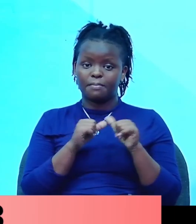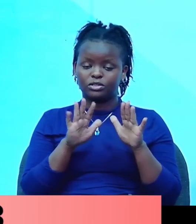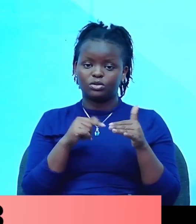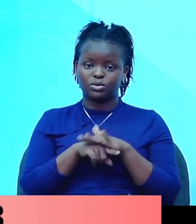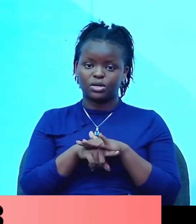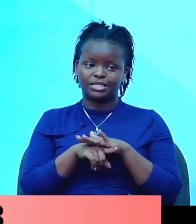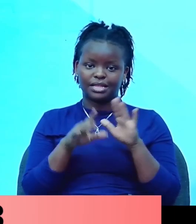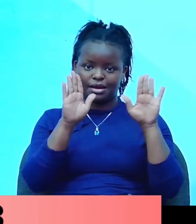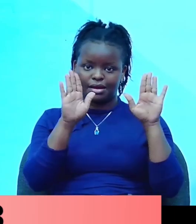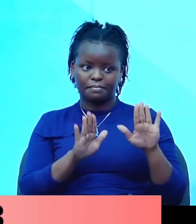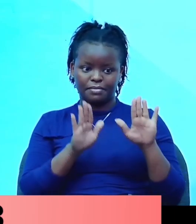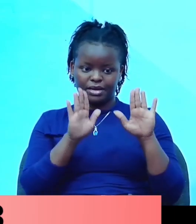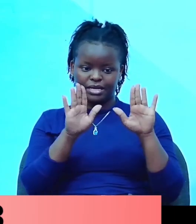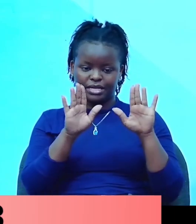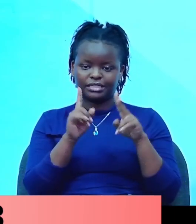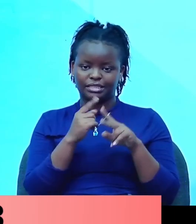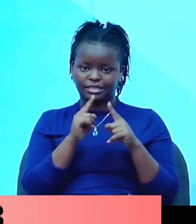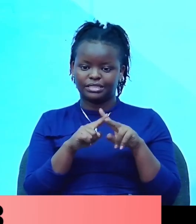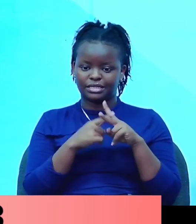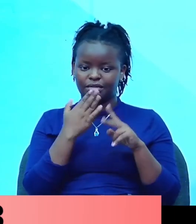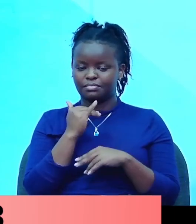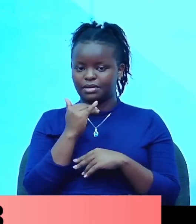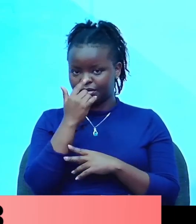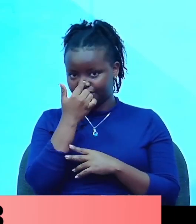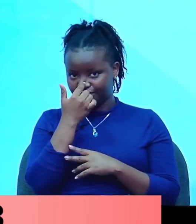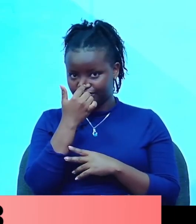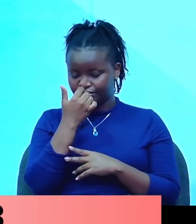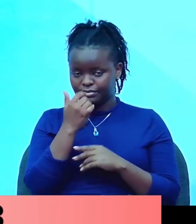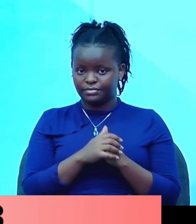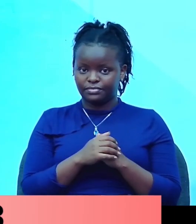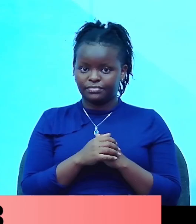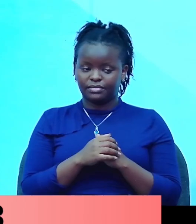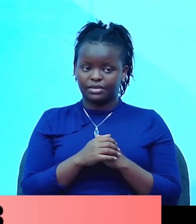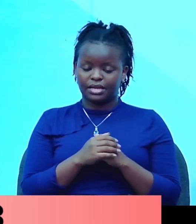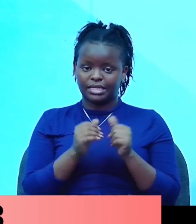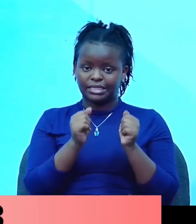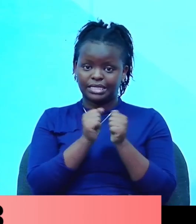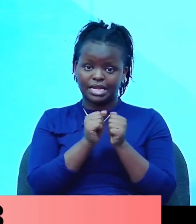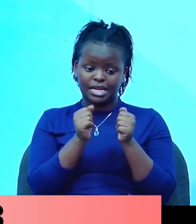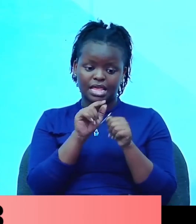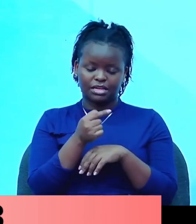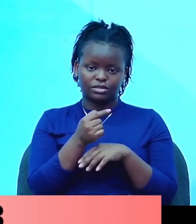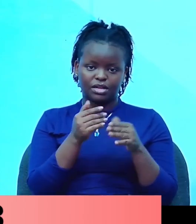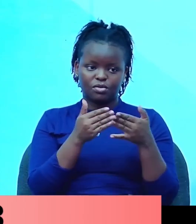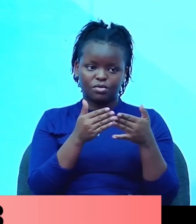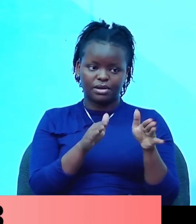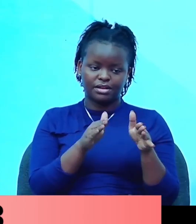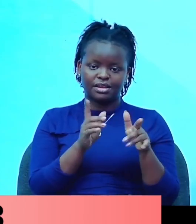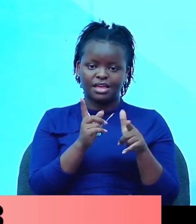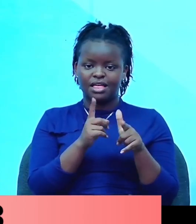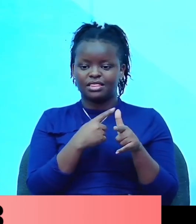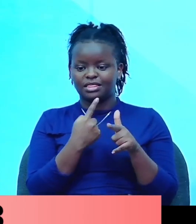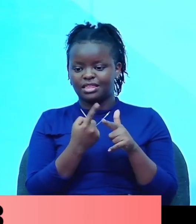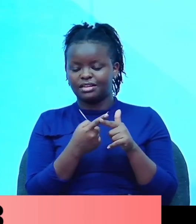She started off by pointing out how unaweza weka 5,000 to open an account, then slowly 2,500 to build onto